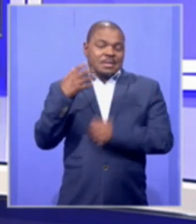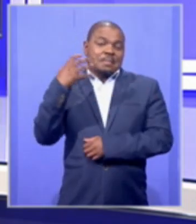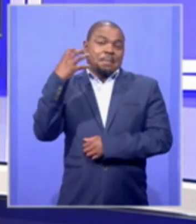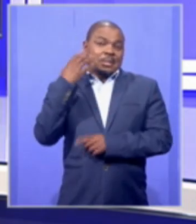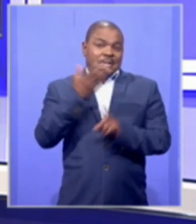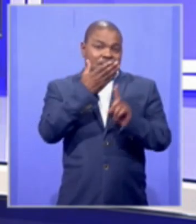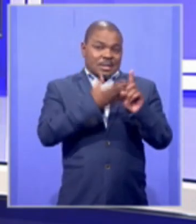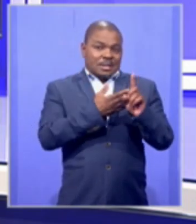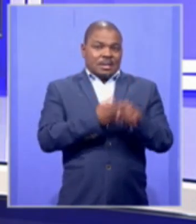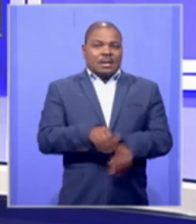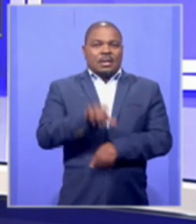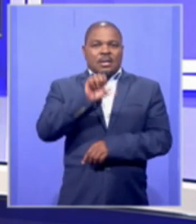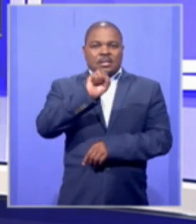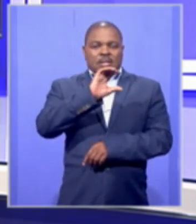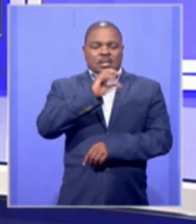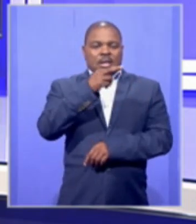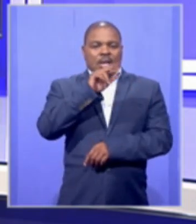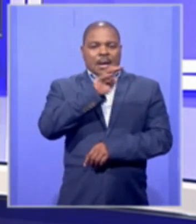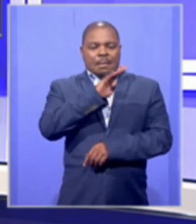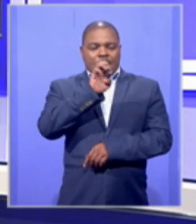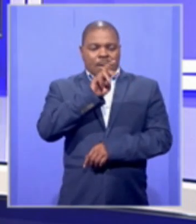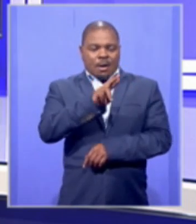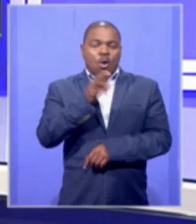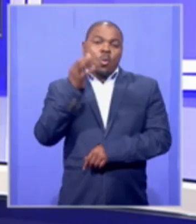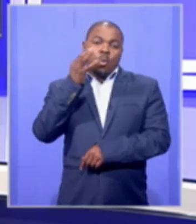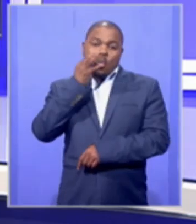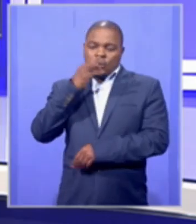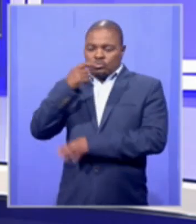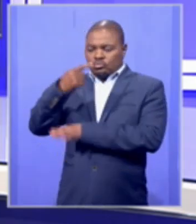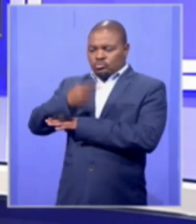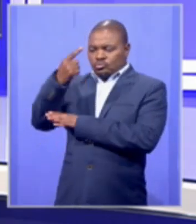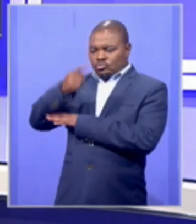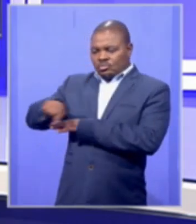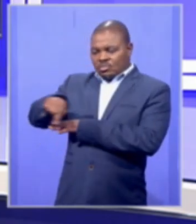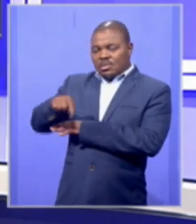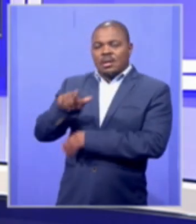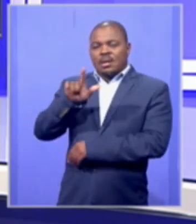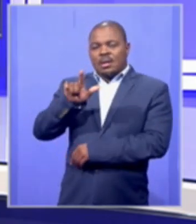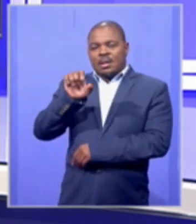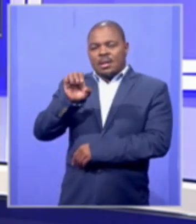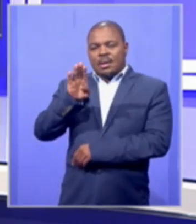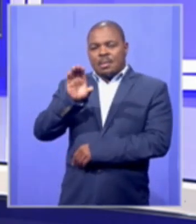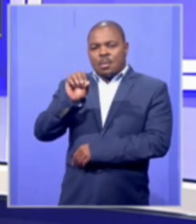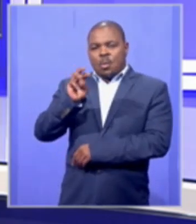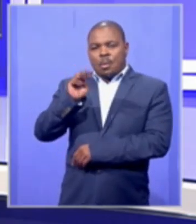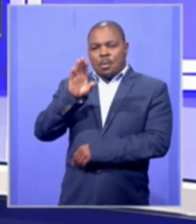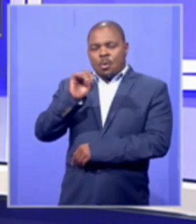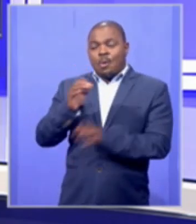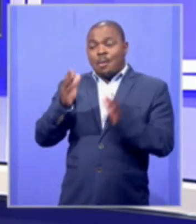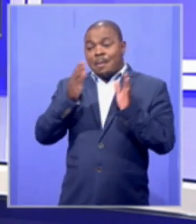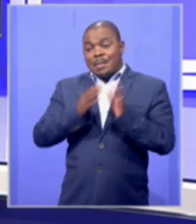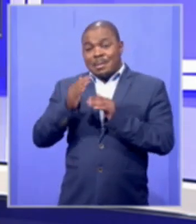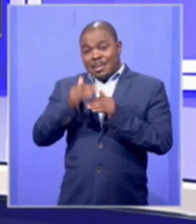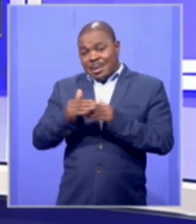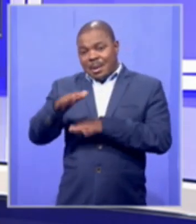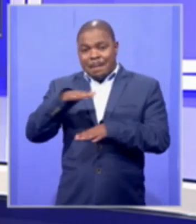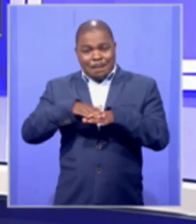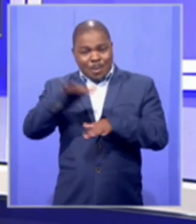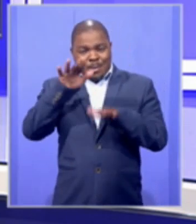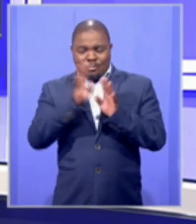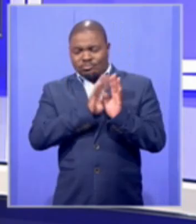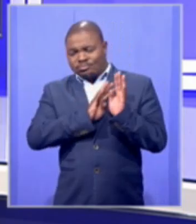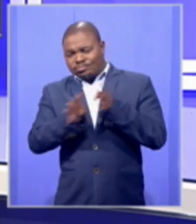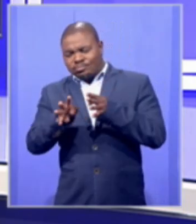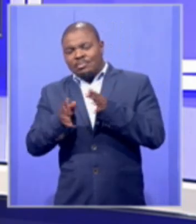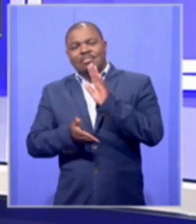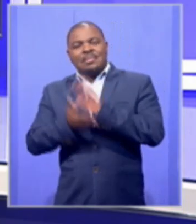a re kgoro ya molelwane ya Lebombo e thulaganyeditse selo se se kwa godimo sa batsaya maeto ba malatsi a Keresemose